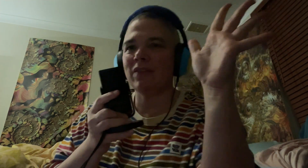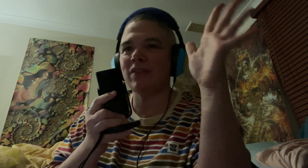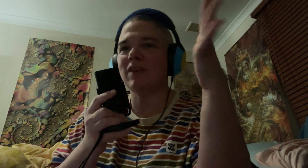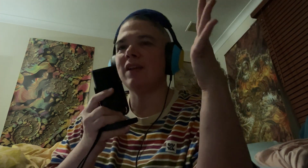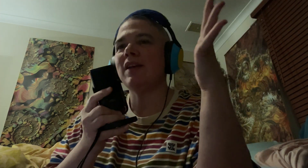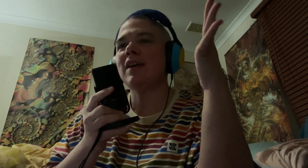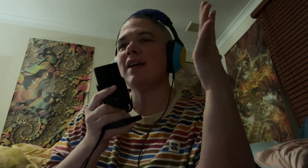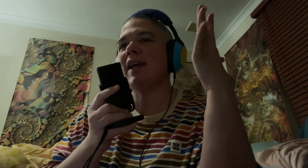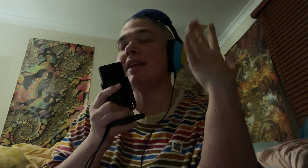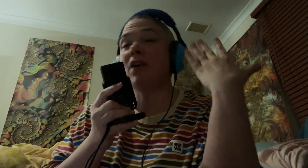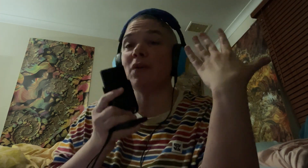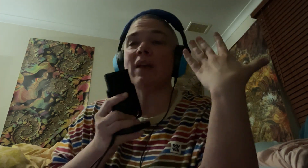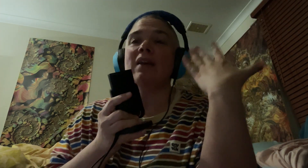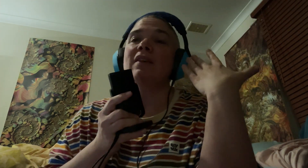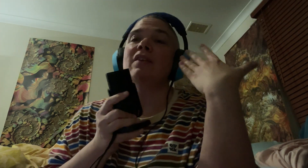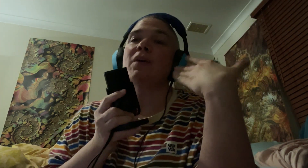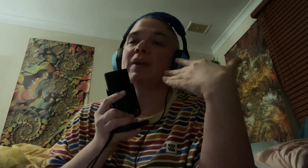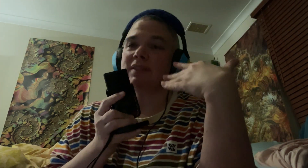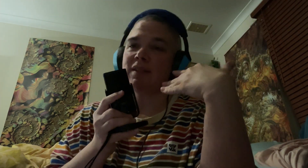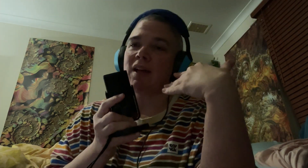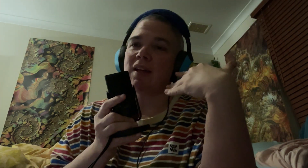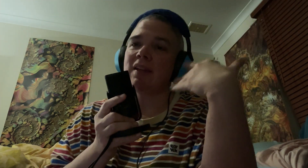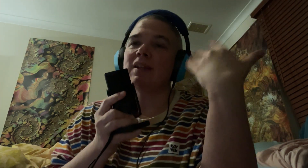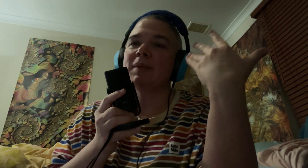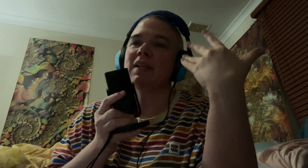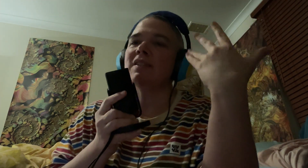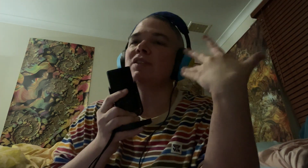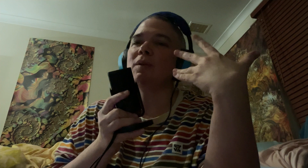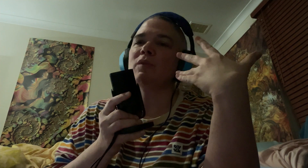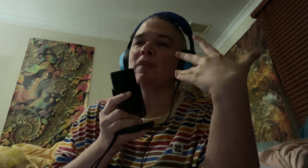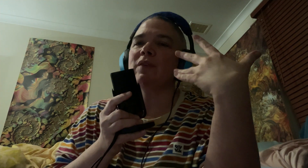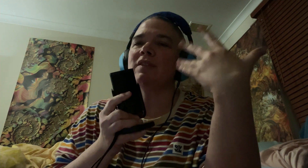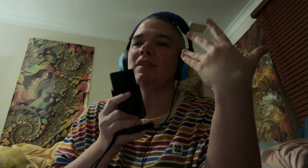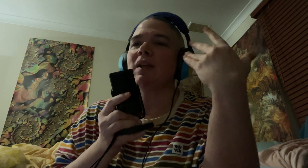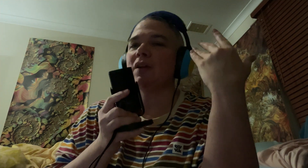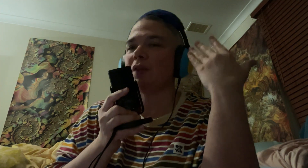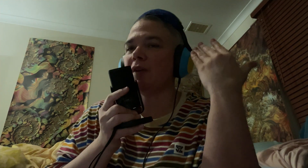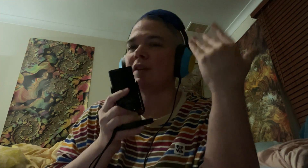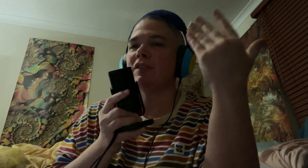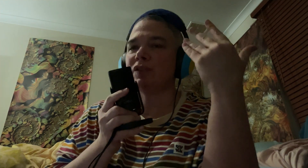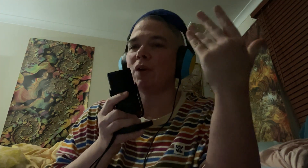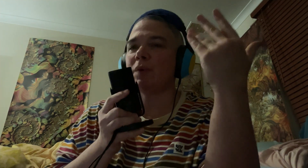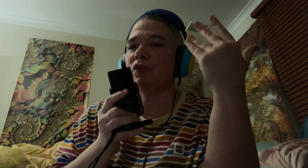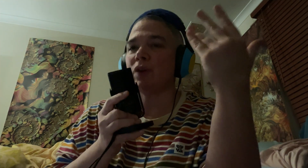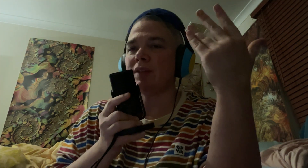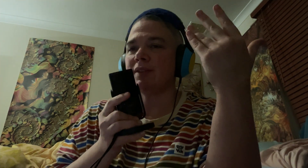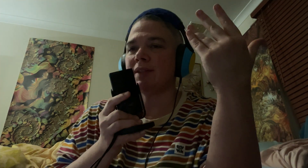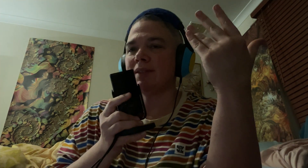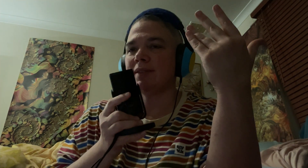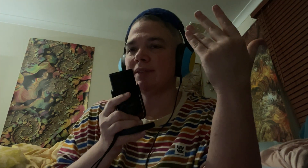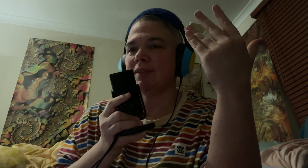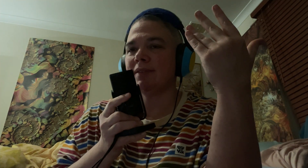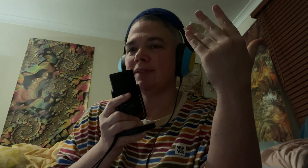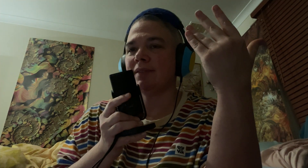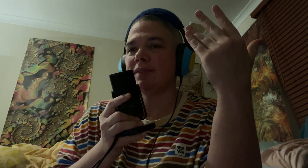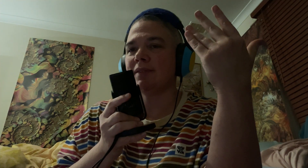no. And no, it's not. And because the terms of reference, like, start with trust.